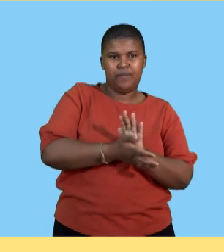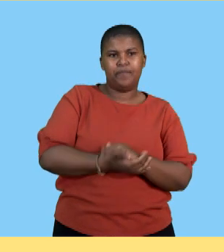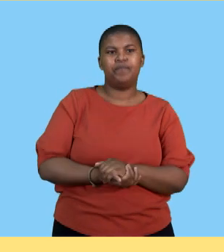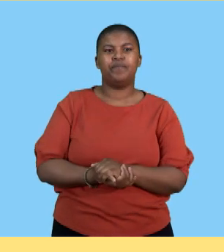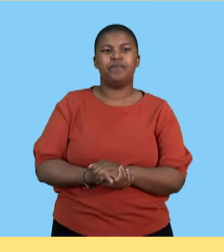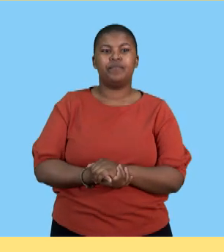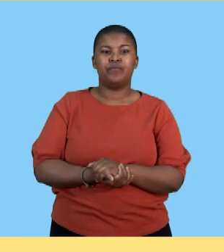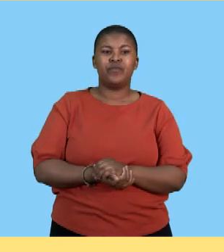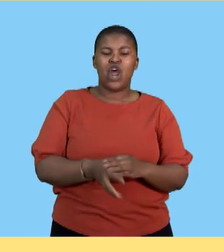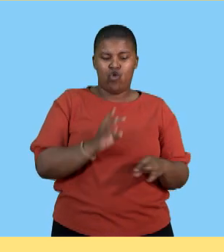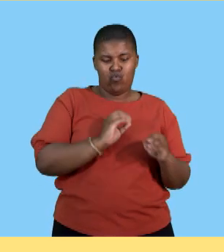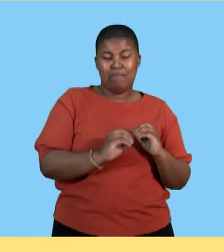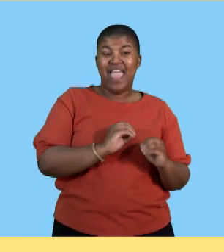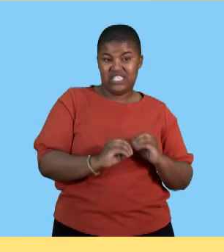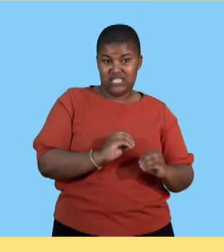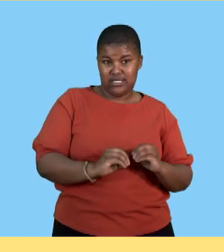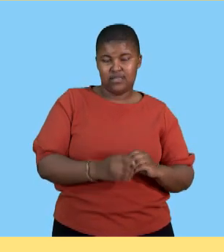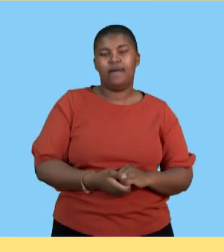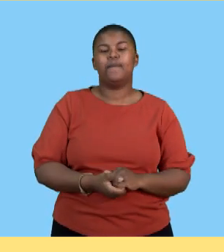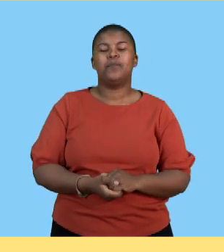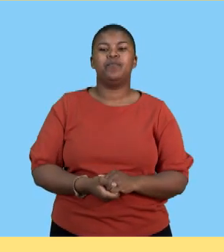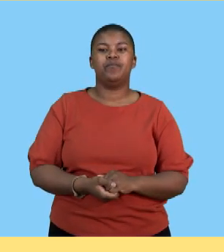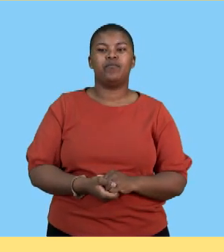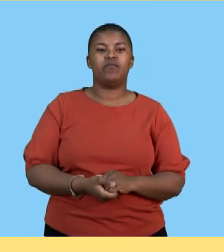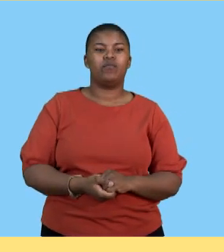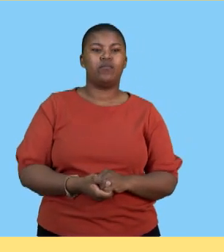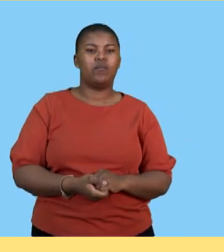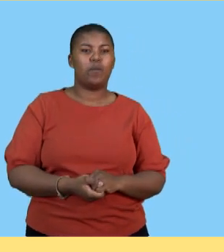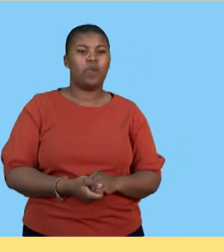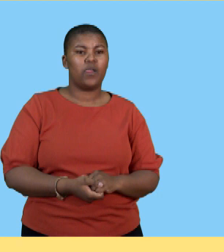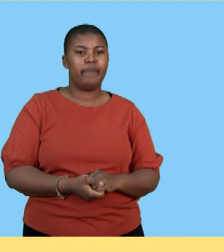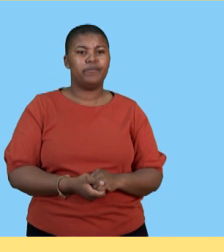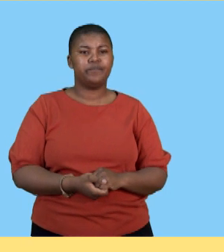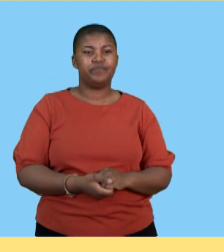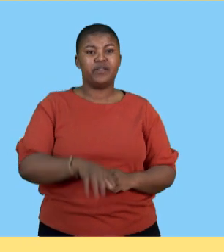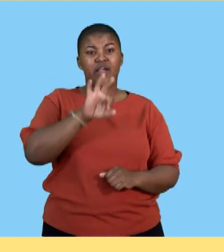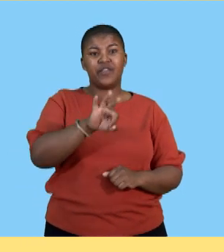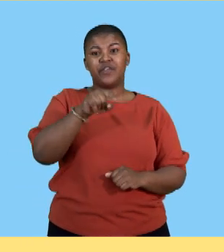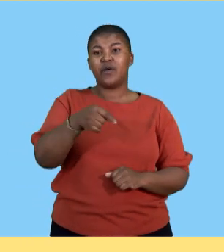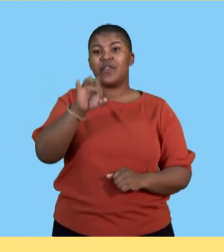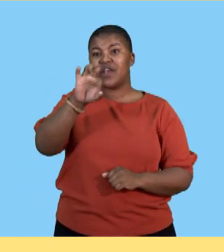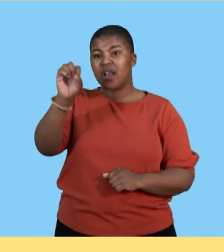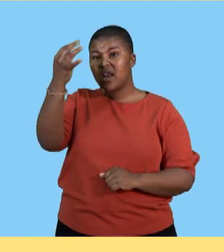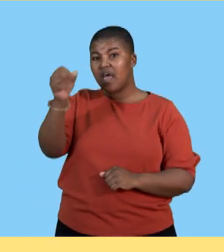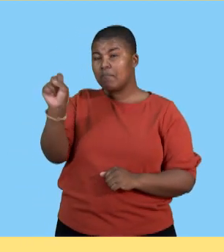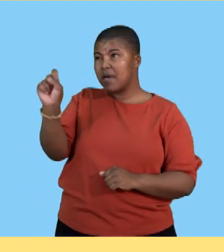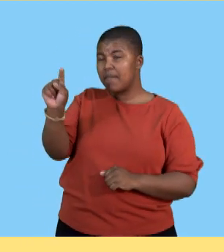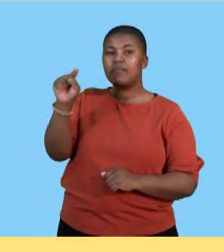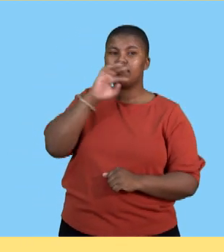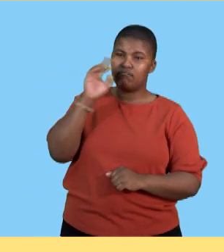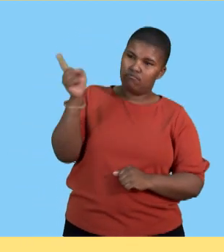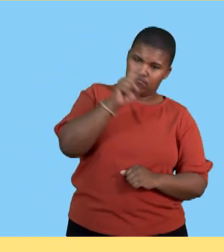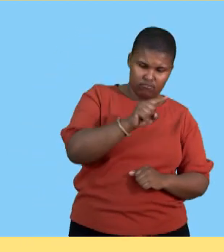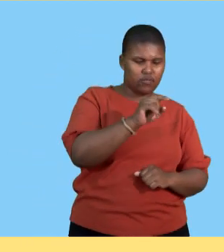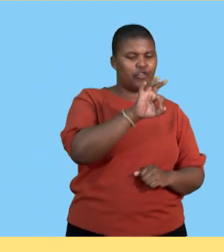it under repairs. And we have vehicle repairs here, 3,300.